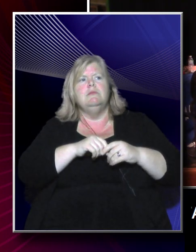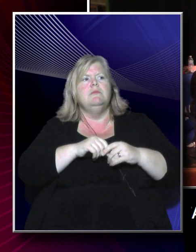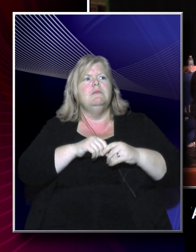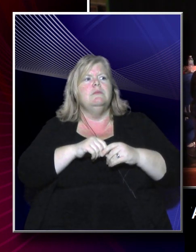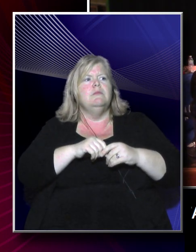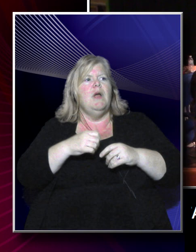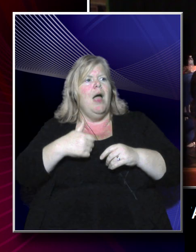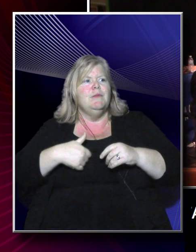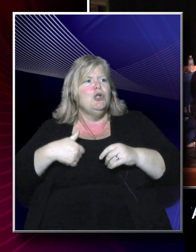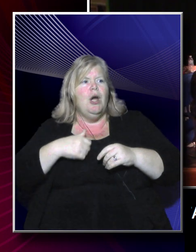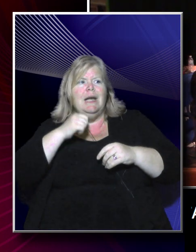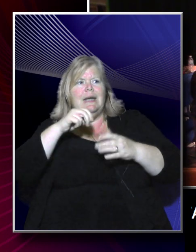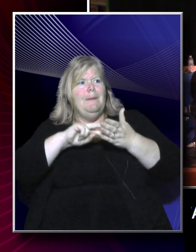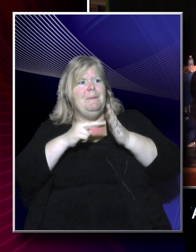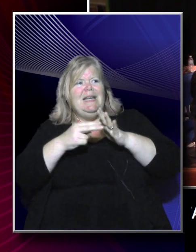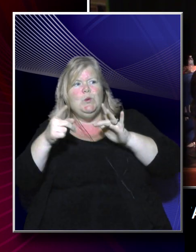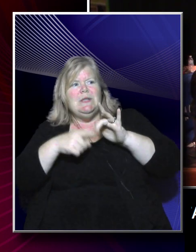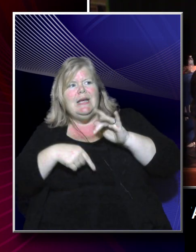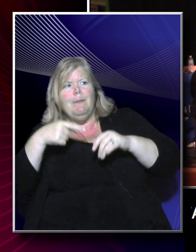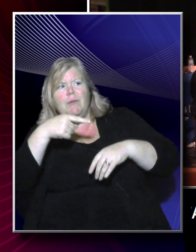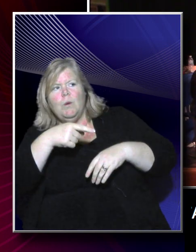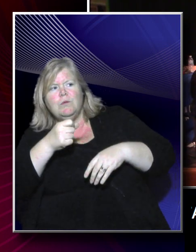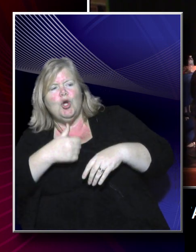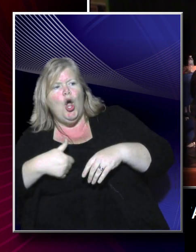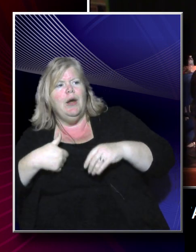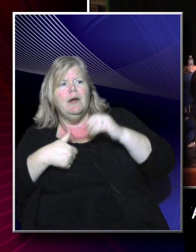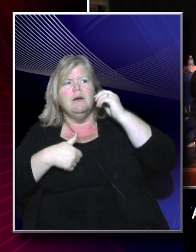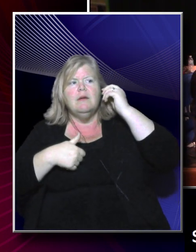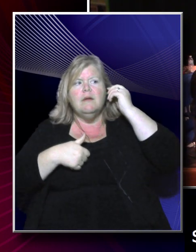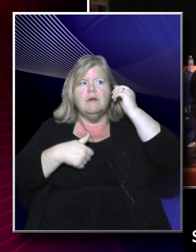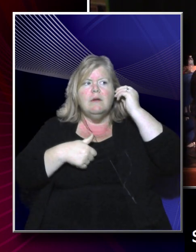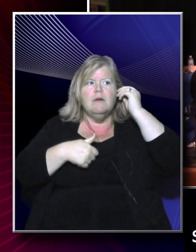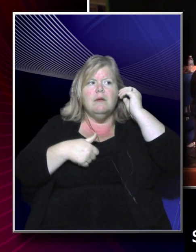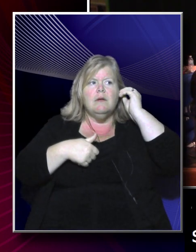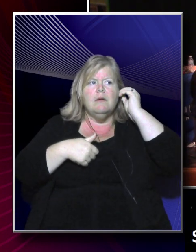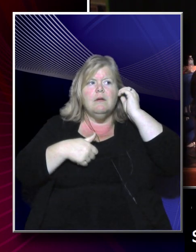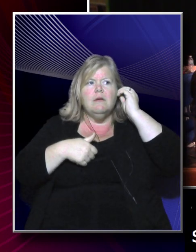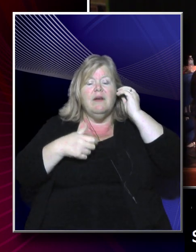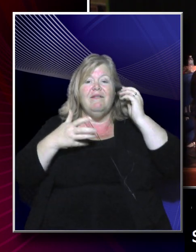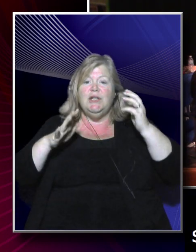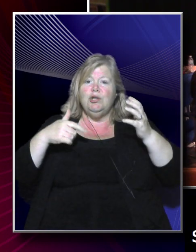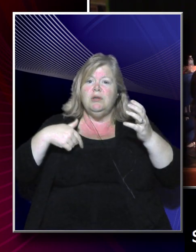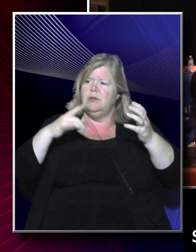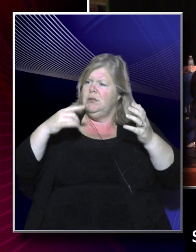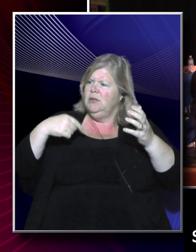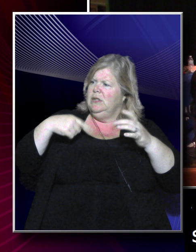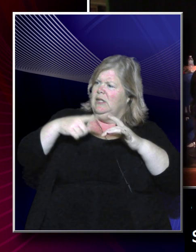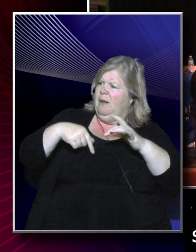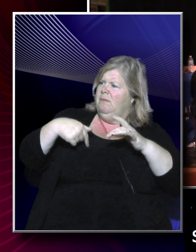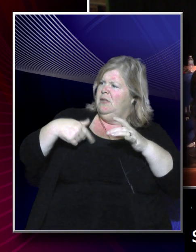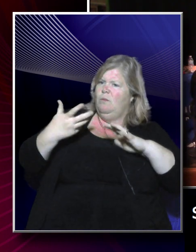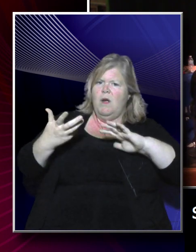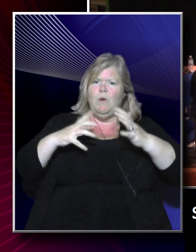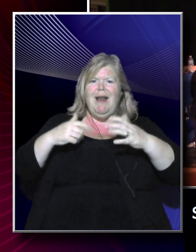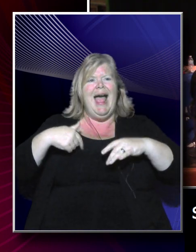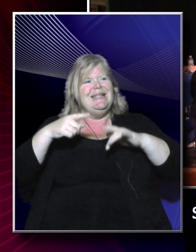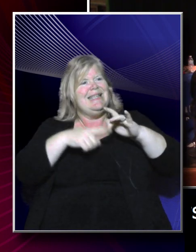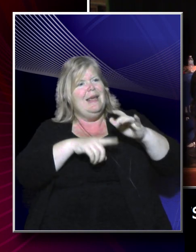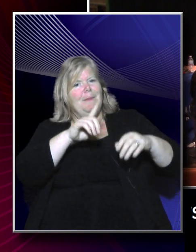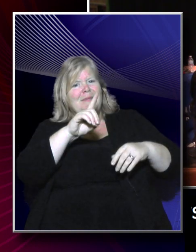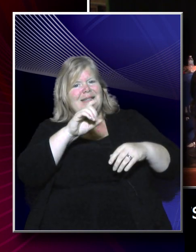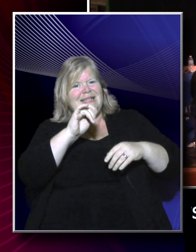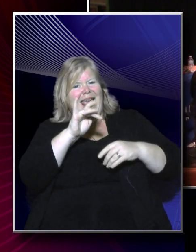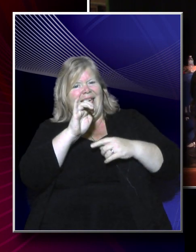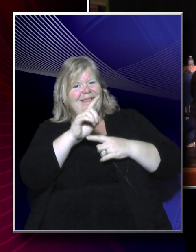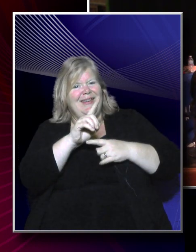I'm sorry. I didn't mean to skip you. I just. Oh, I'm sorry. Well, are you finished? Did I get skipped? No. So No, I skipped David. So